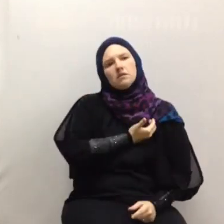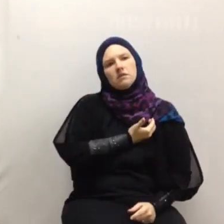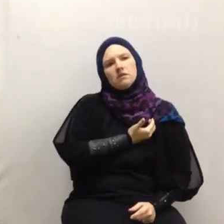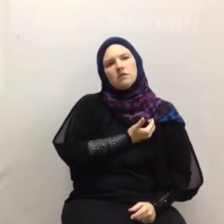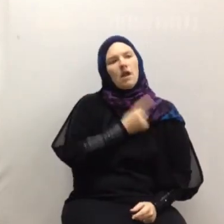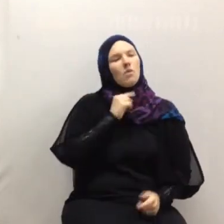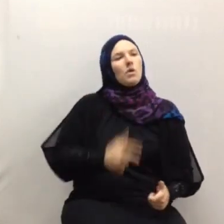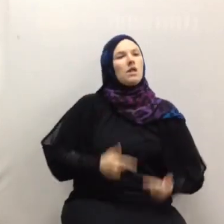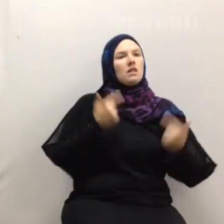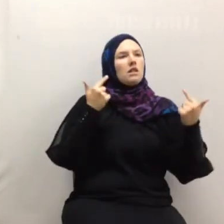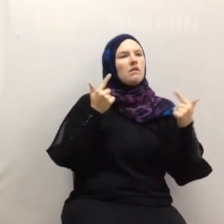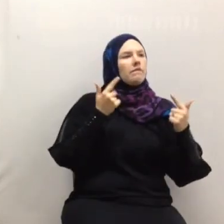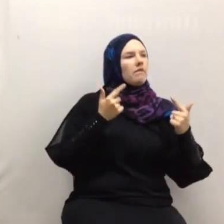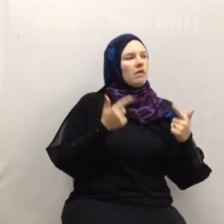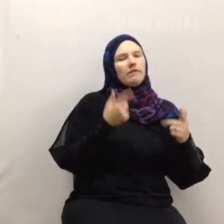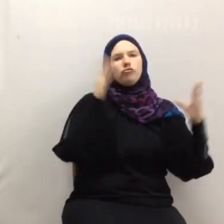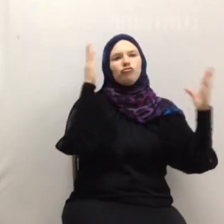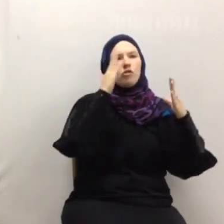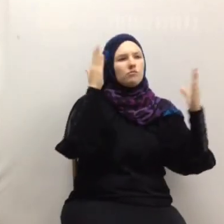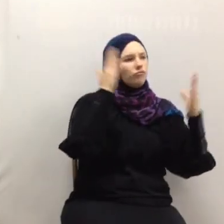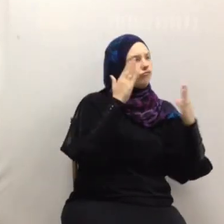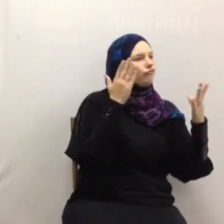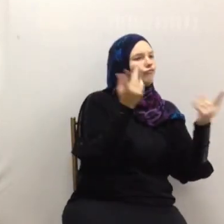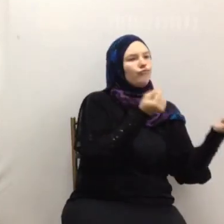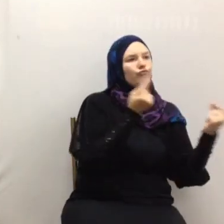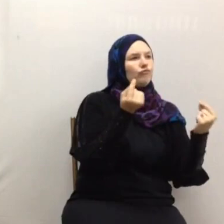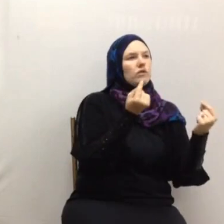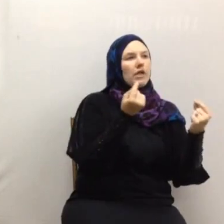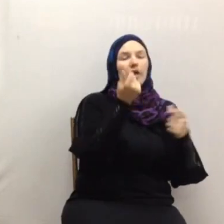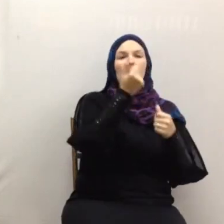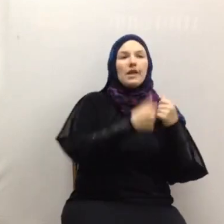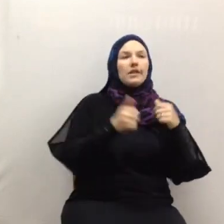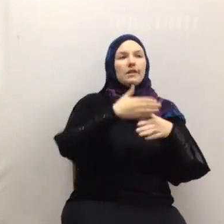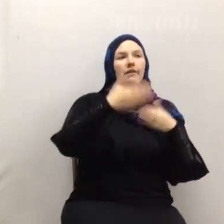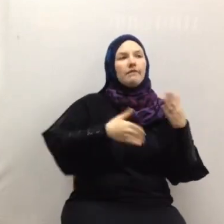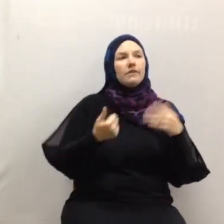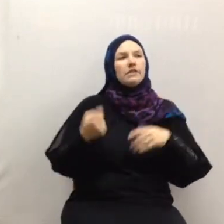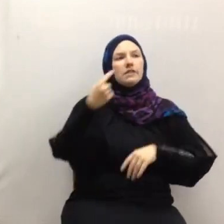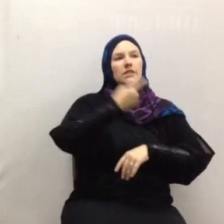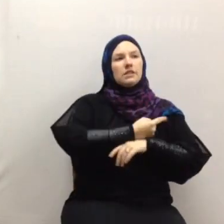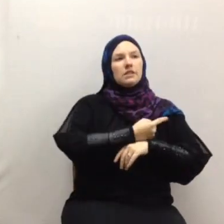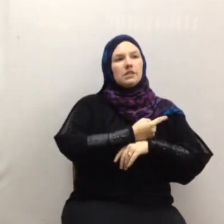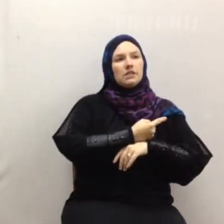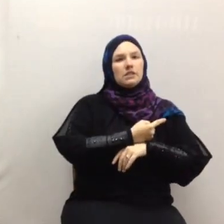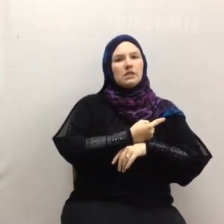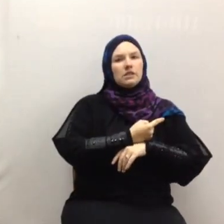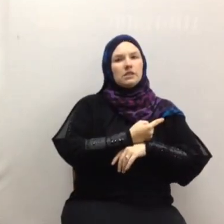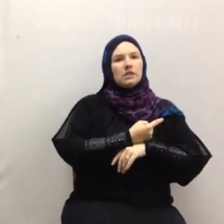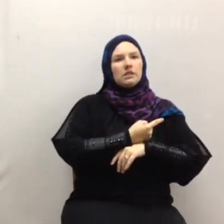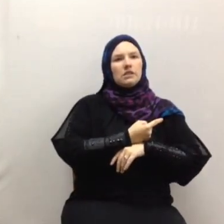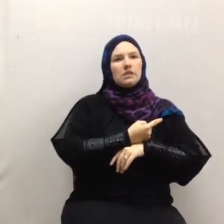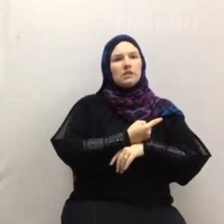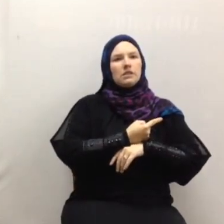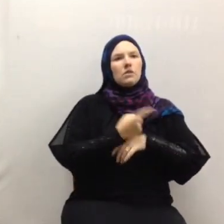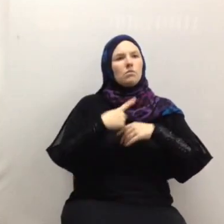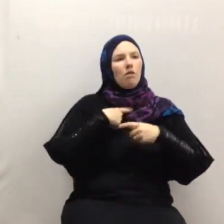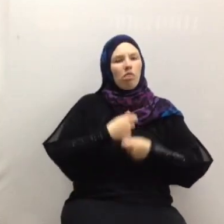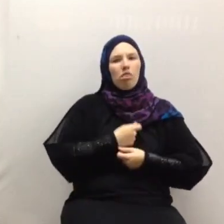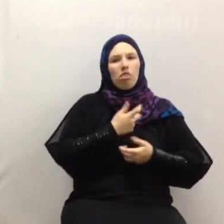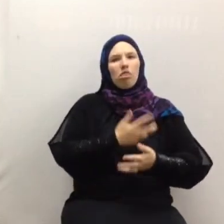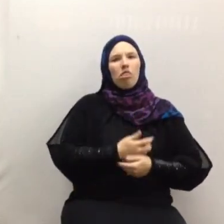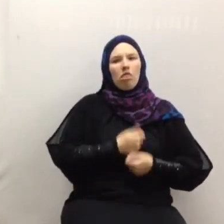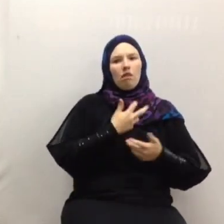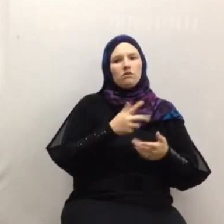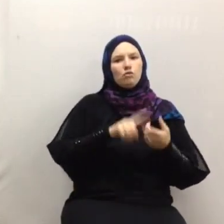trouble, and at the end of every day, we are venting to ourselves or